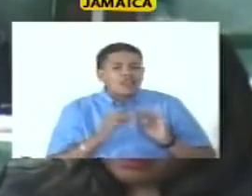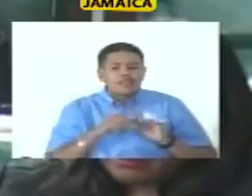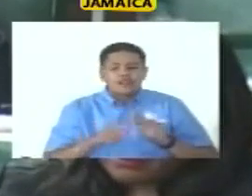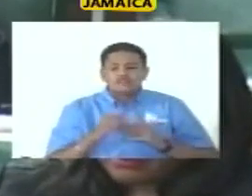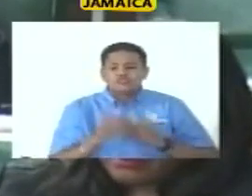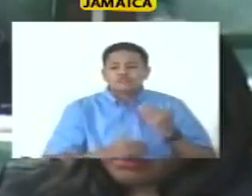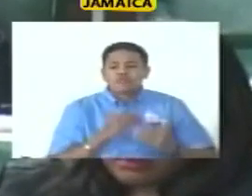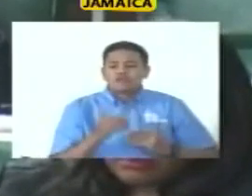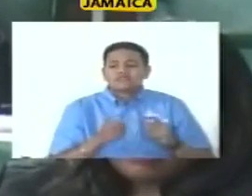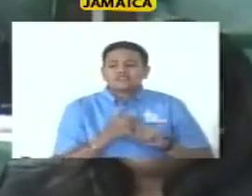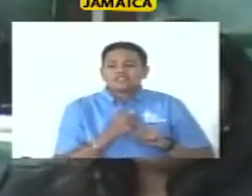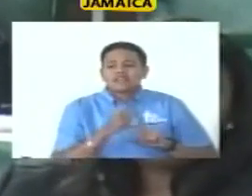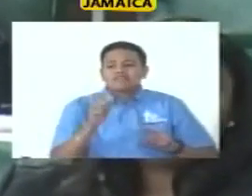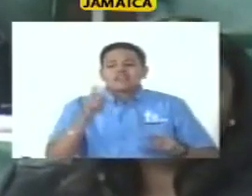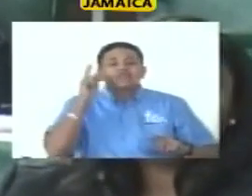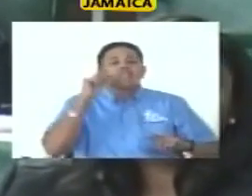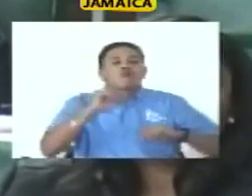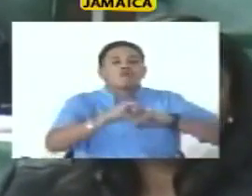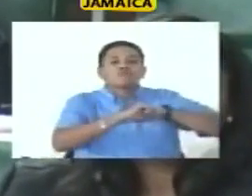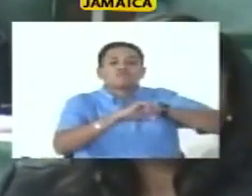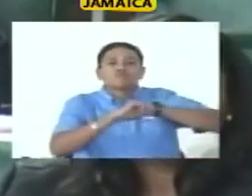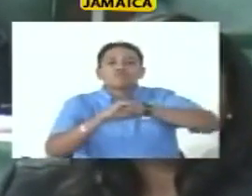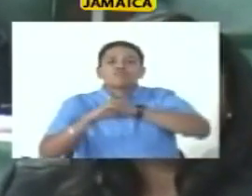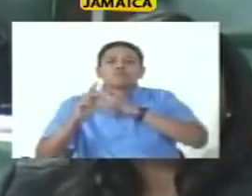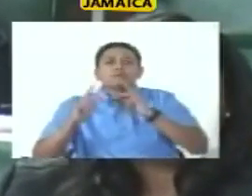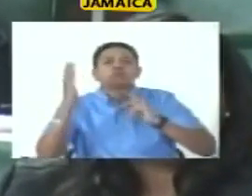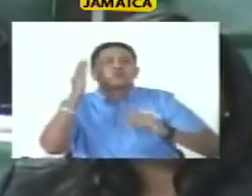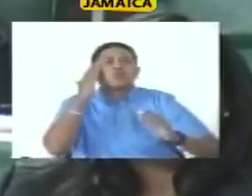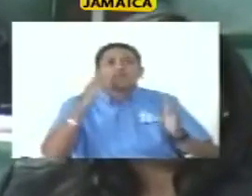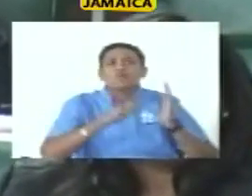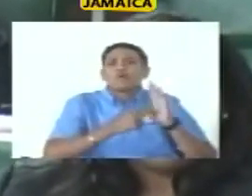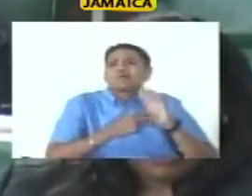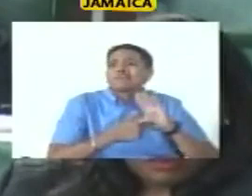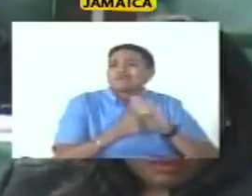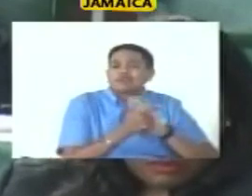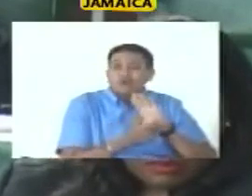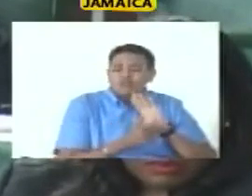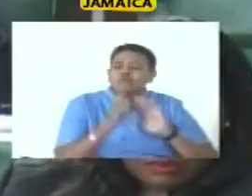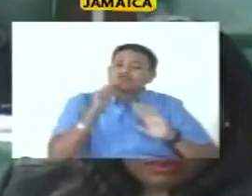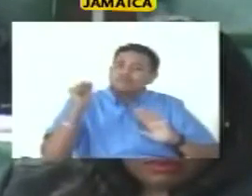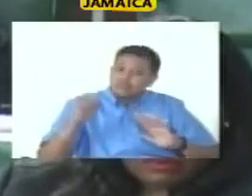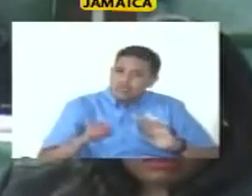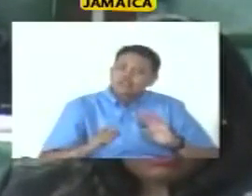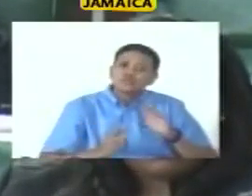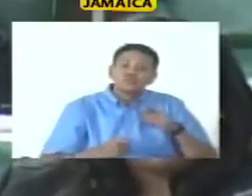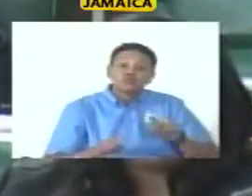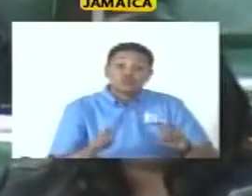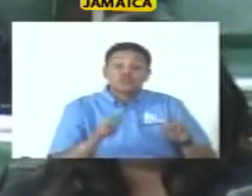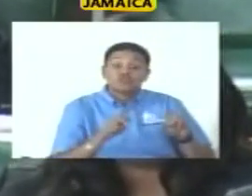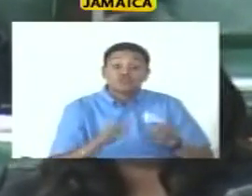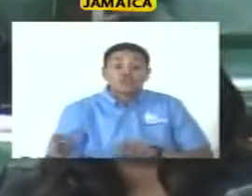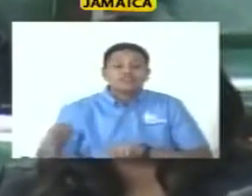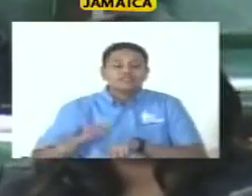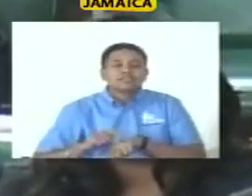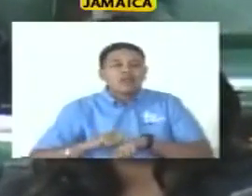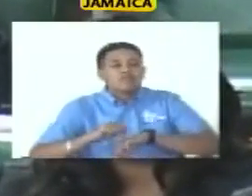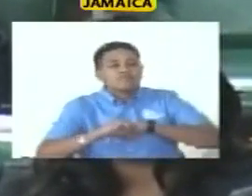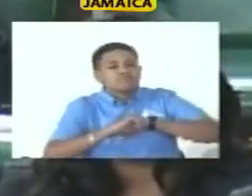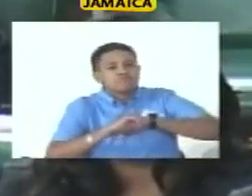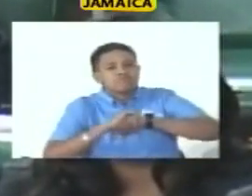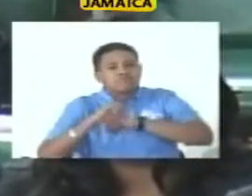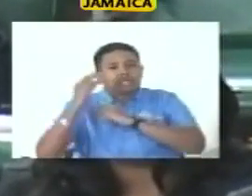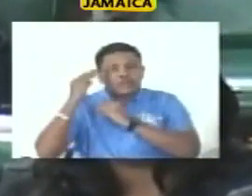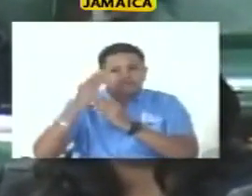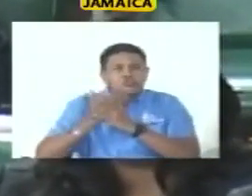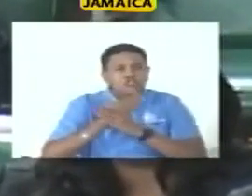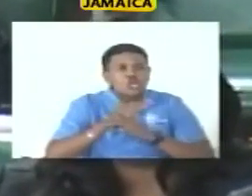is the need for public education. So it is anticipated that during this transition period, it will be treated